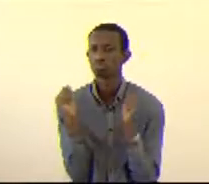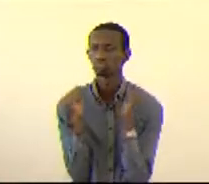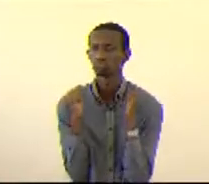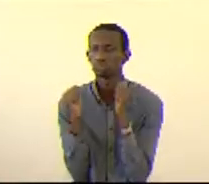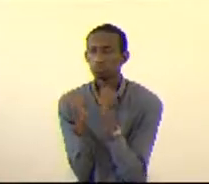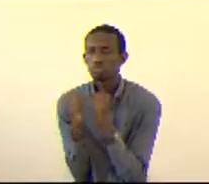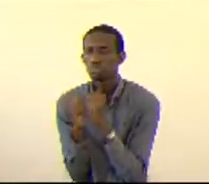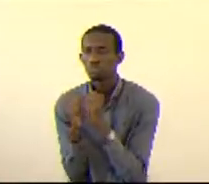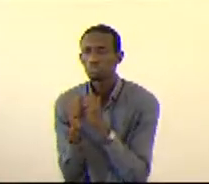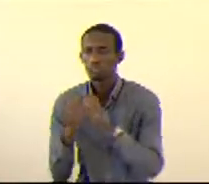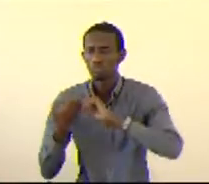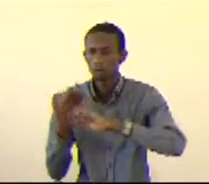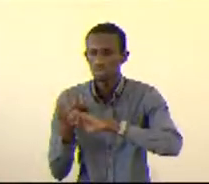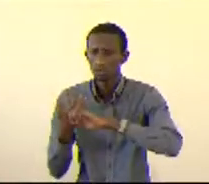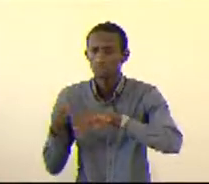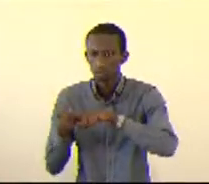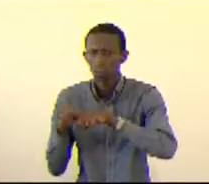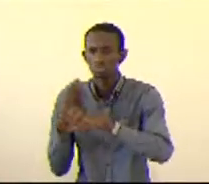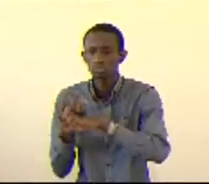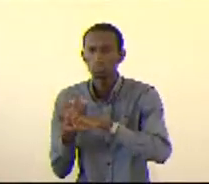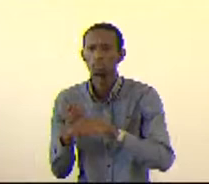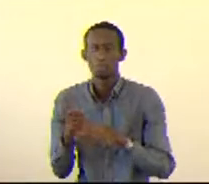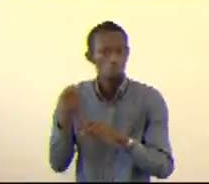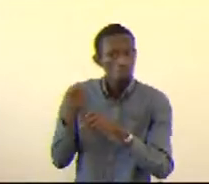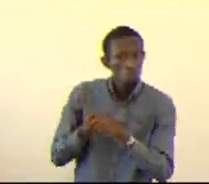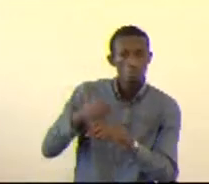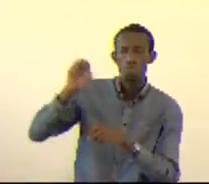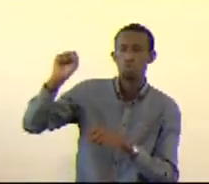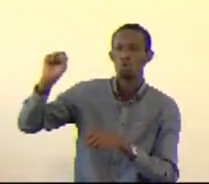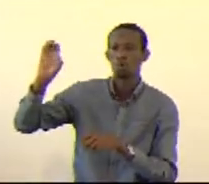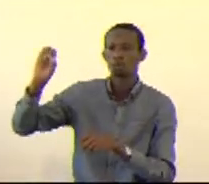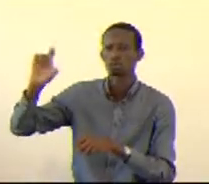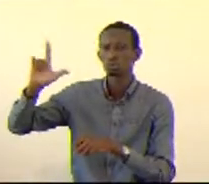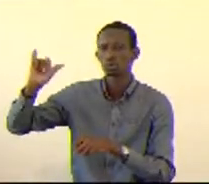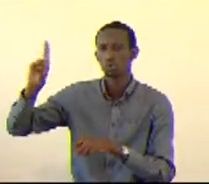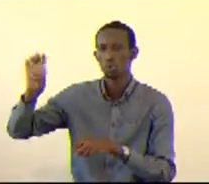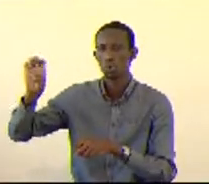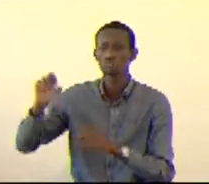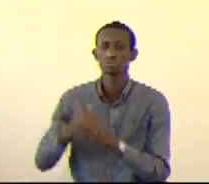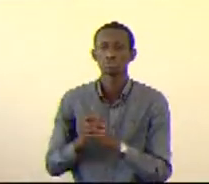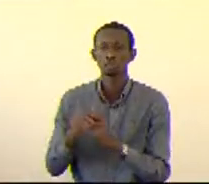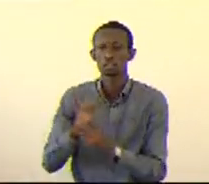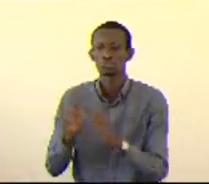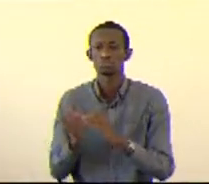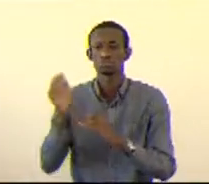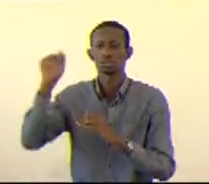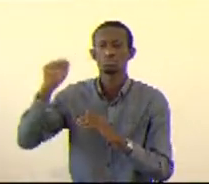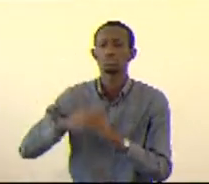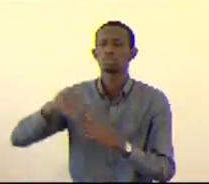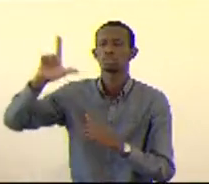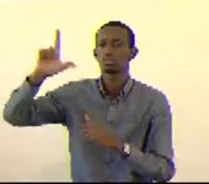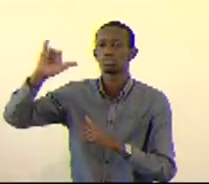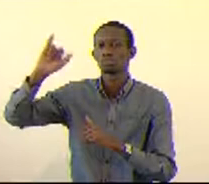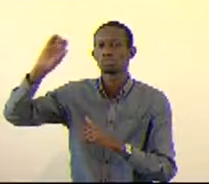close to each other. And then from solid, it changes into a liquid at a certain temperature, which is called the melting